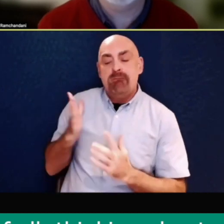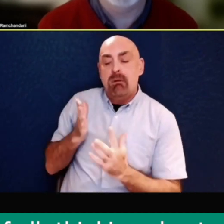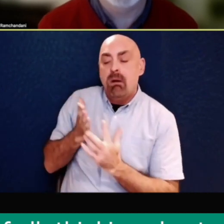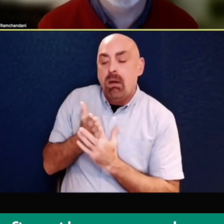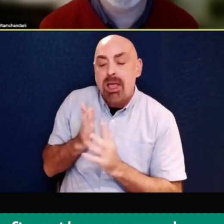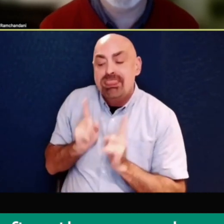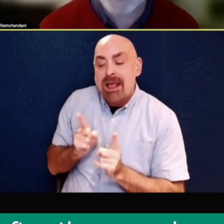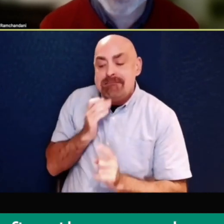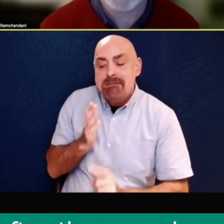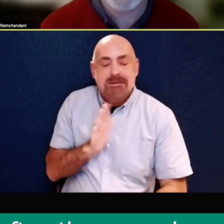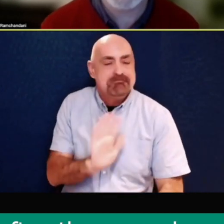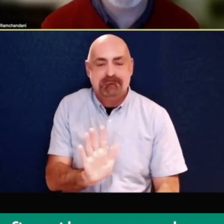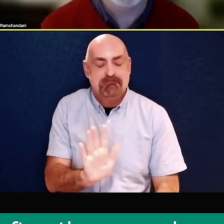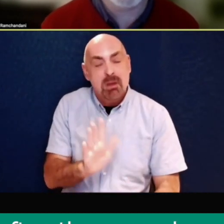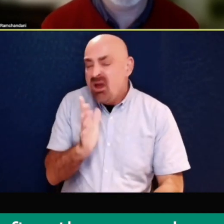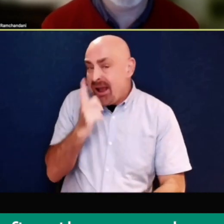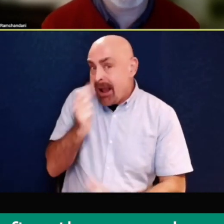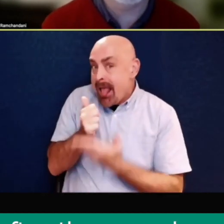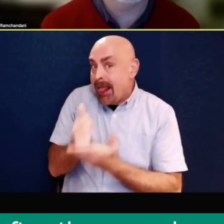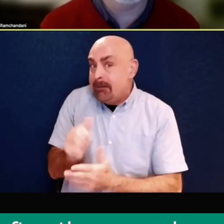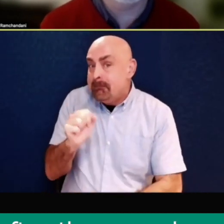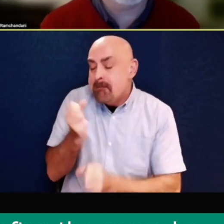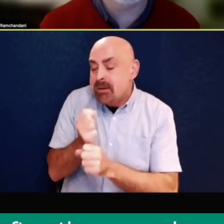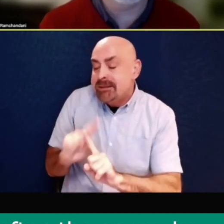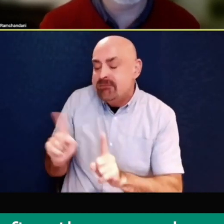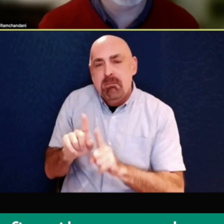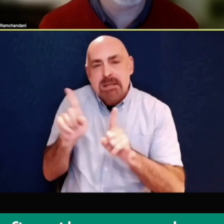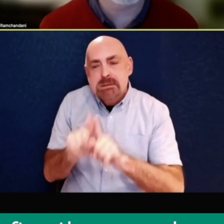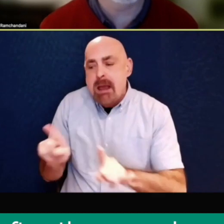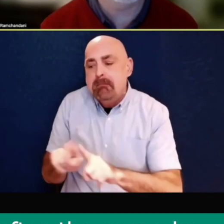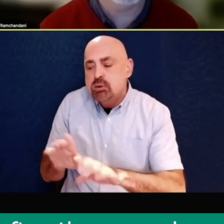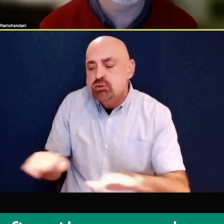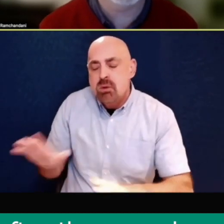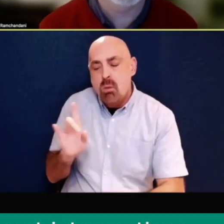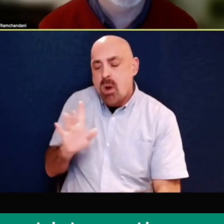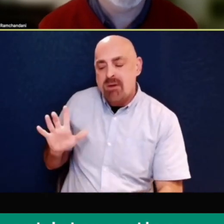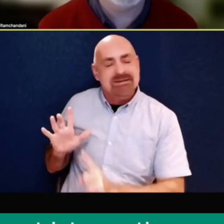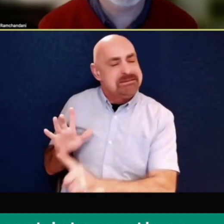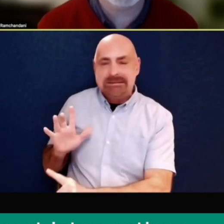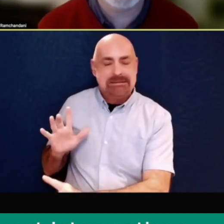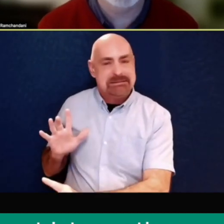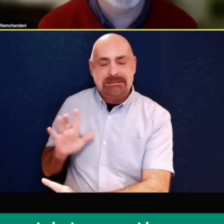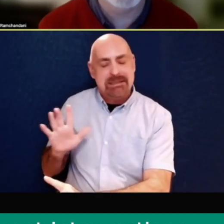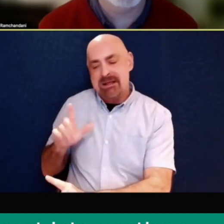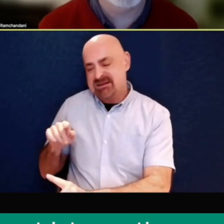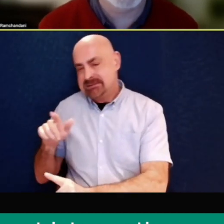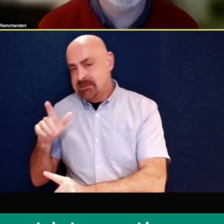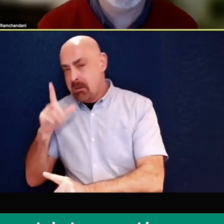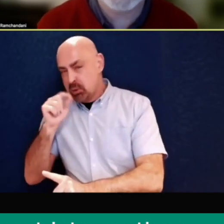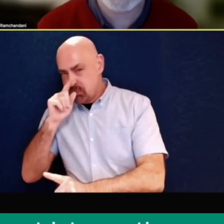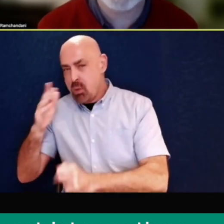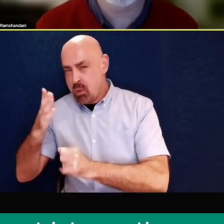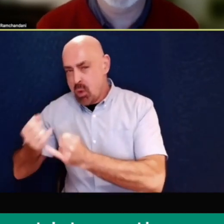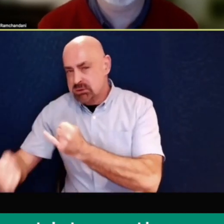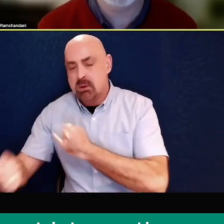on their own. They do make a difference, but the same children are often the ones who might get into difficulty. And we need a system that we can